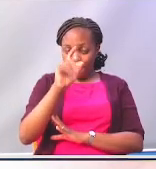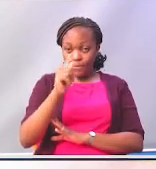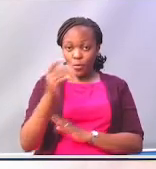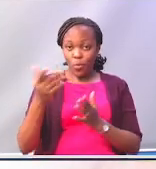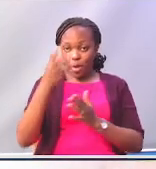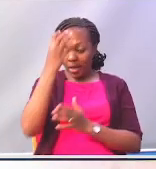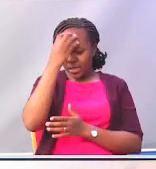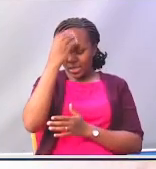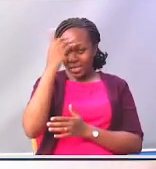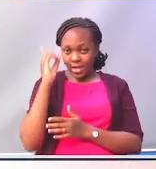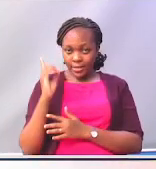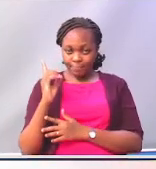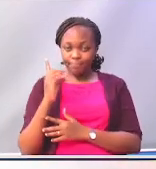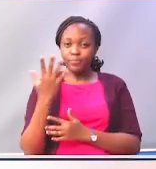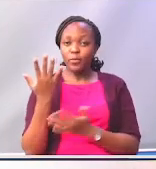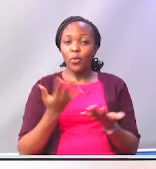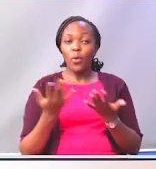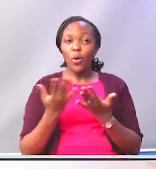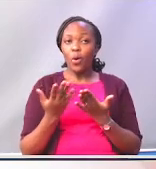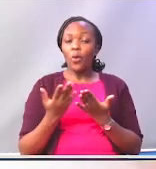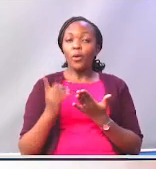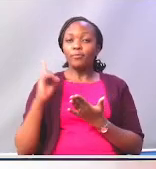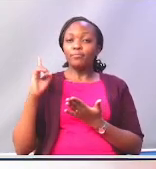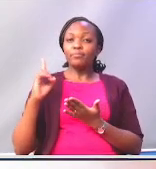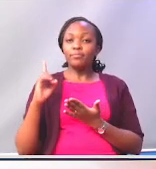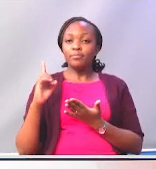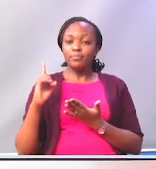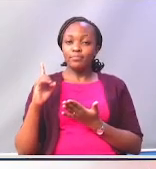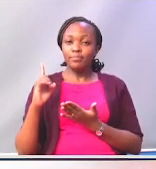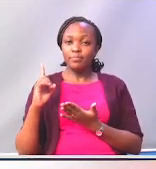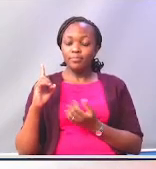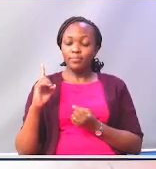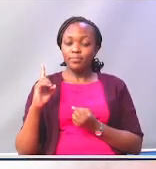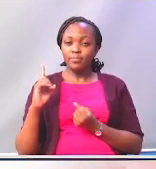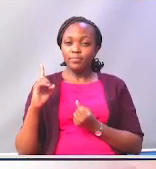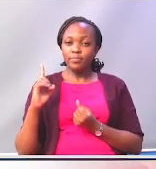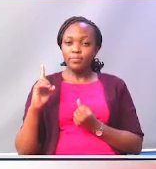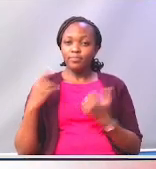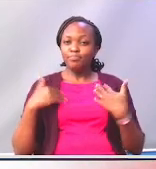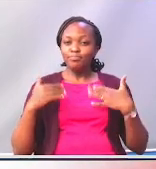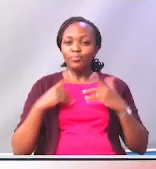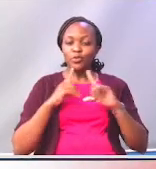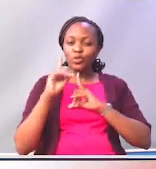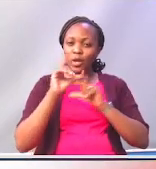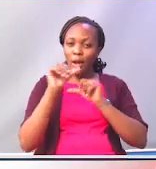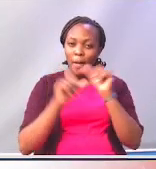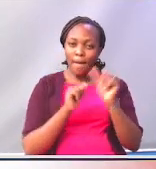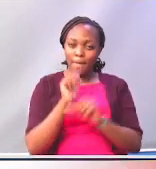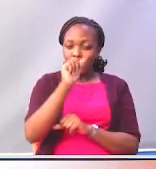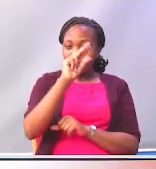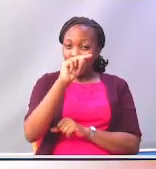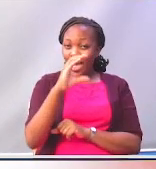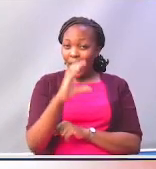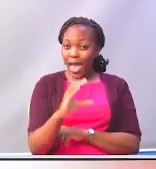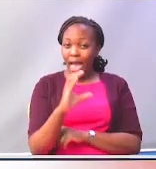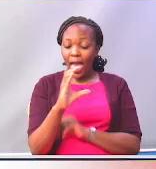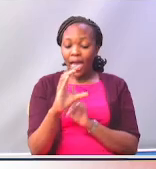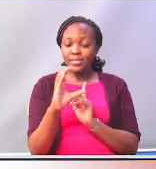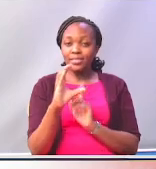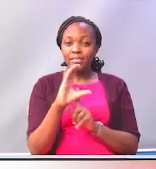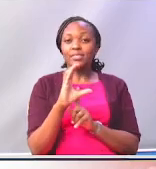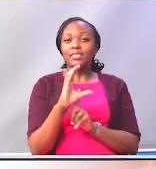County, where leaders allied to the coalition castigated ANC boss Musalia Mudavadi and his Ford Kenya counterpart